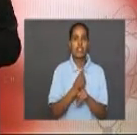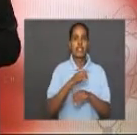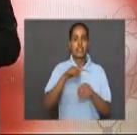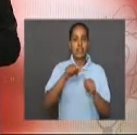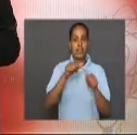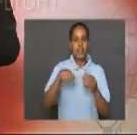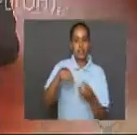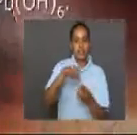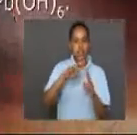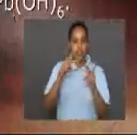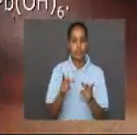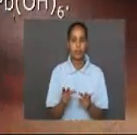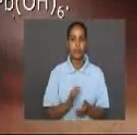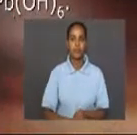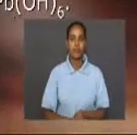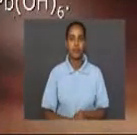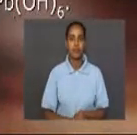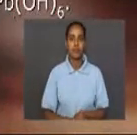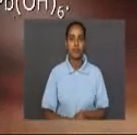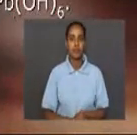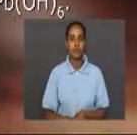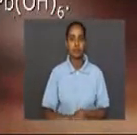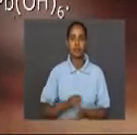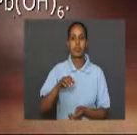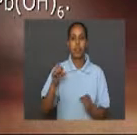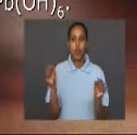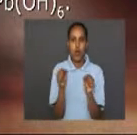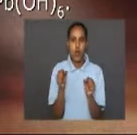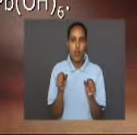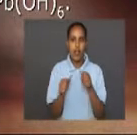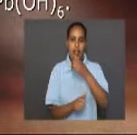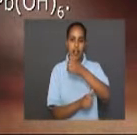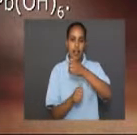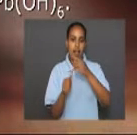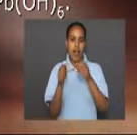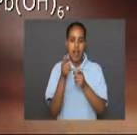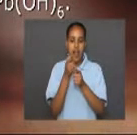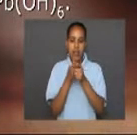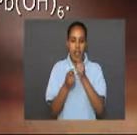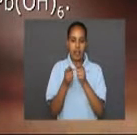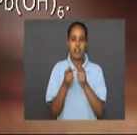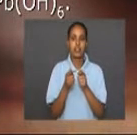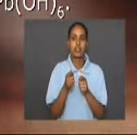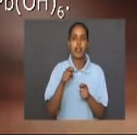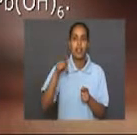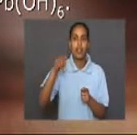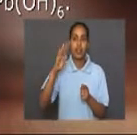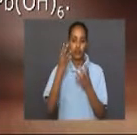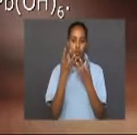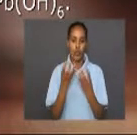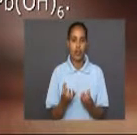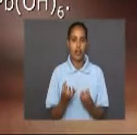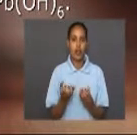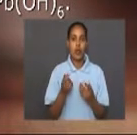air to produce lead-2 oxide. The lead-2 oxide is